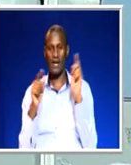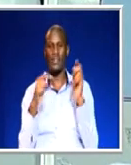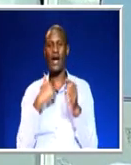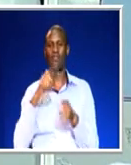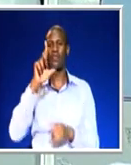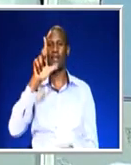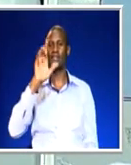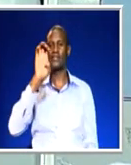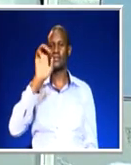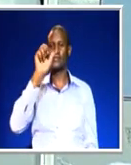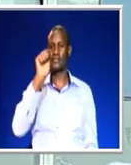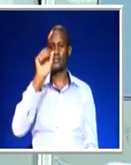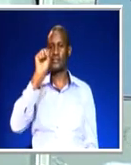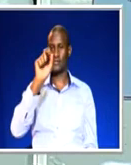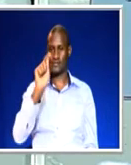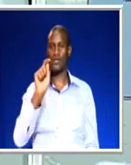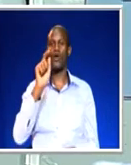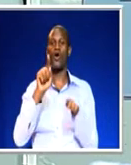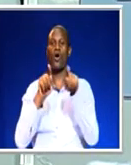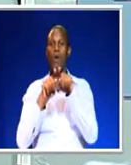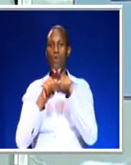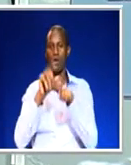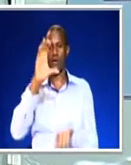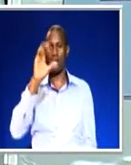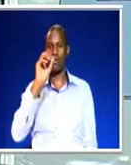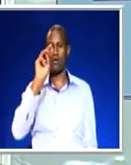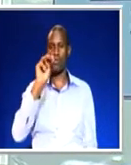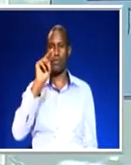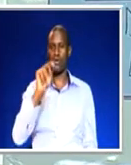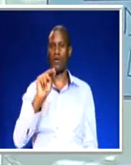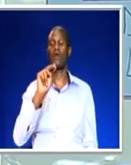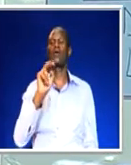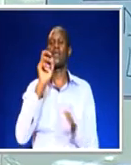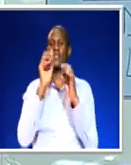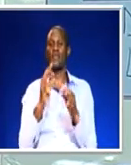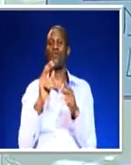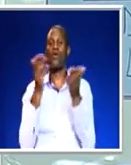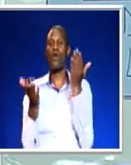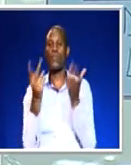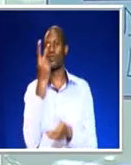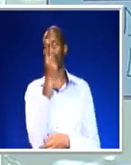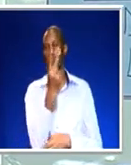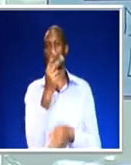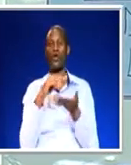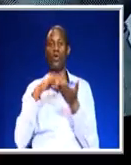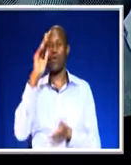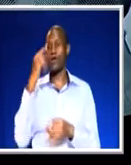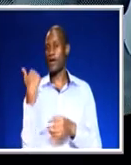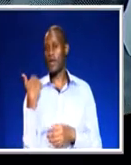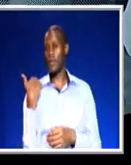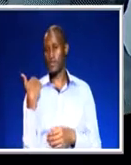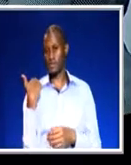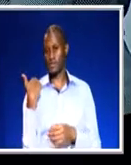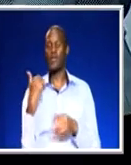common multiple, especially if we are comparing two or more numbers. And this